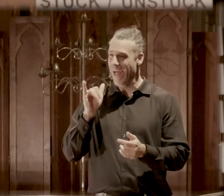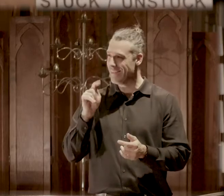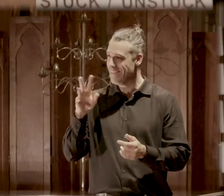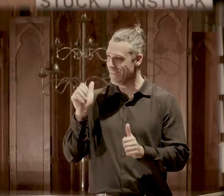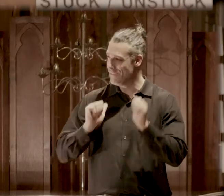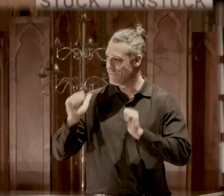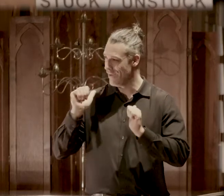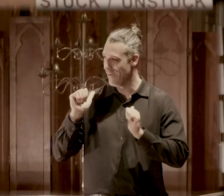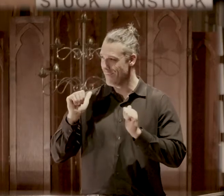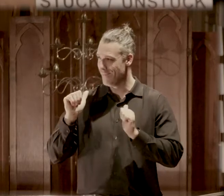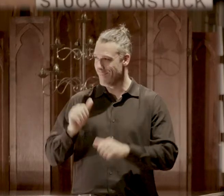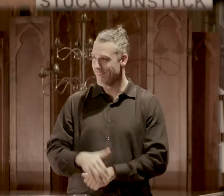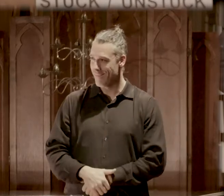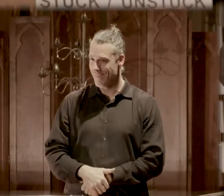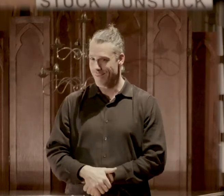oh,